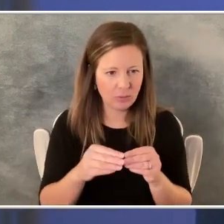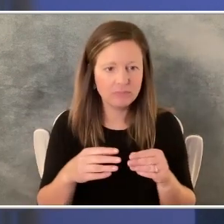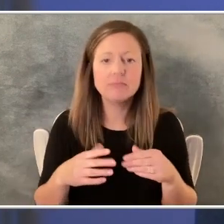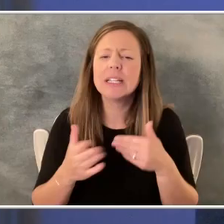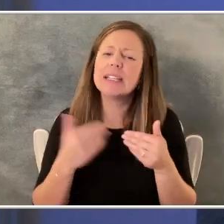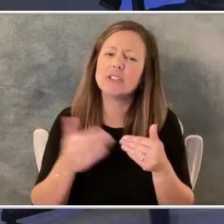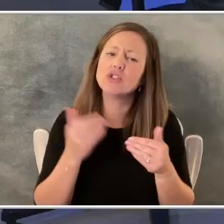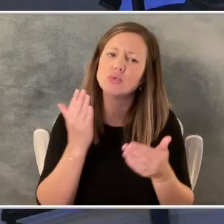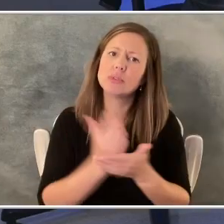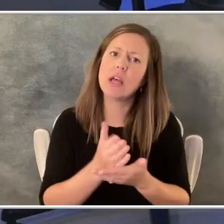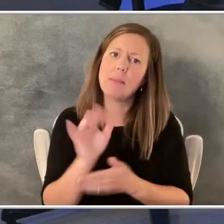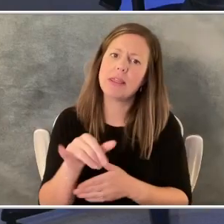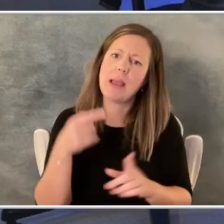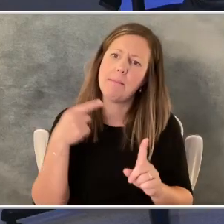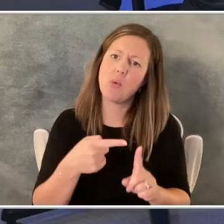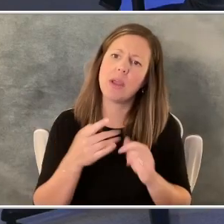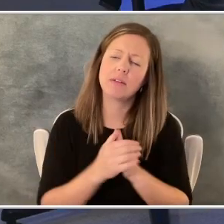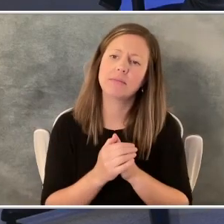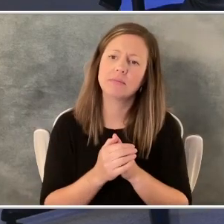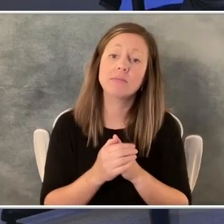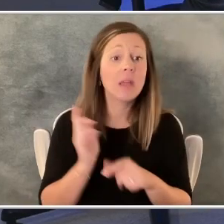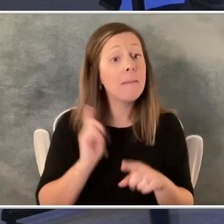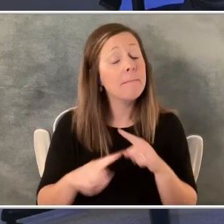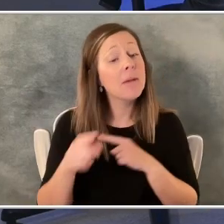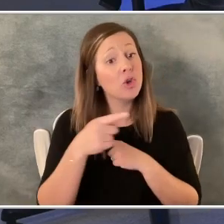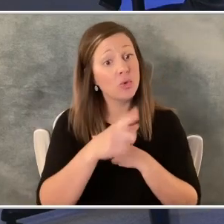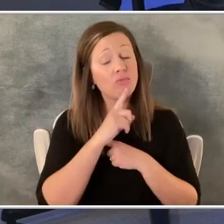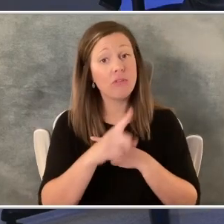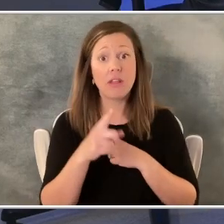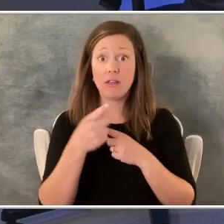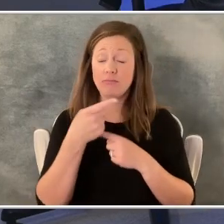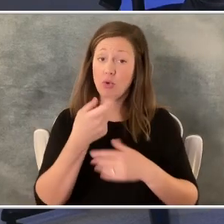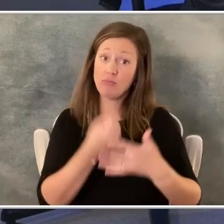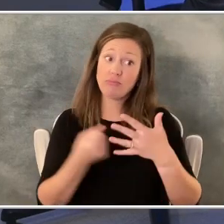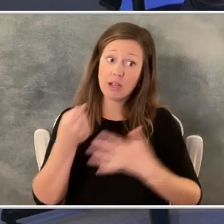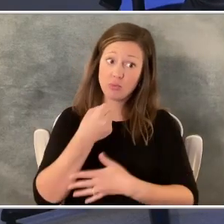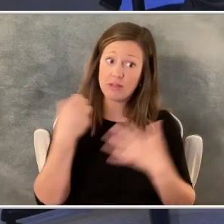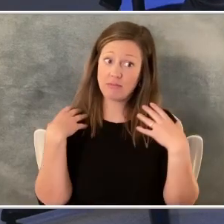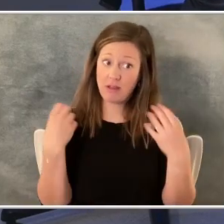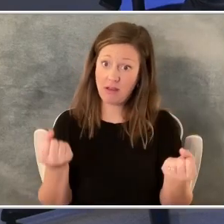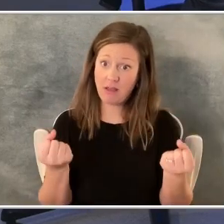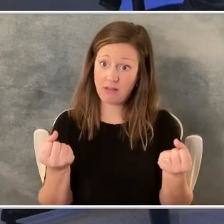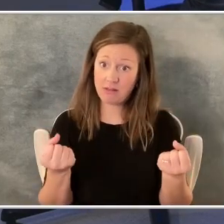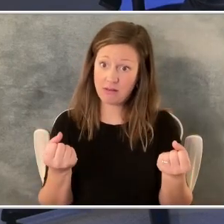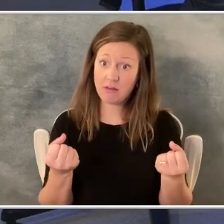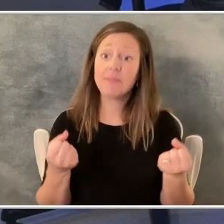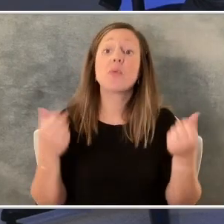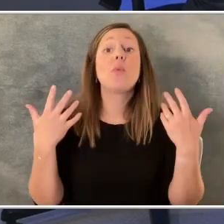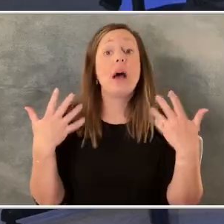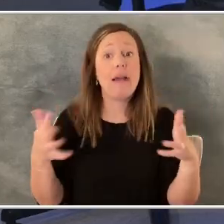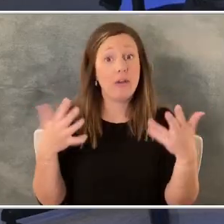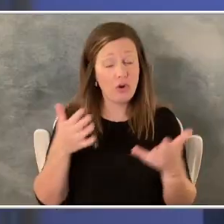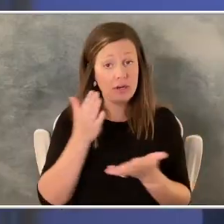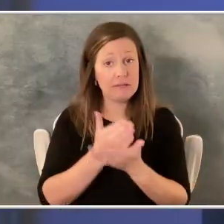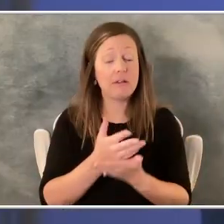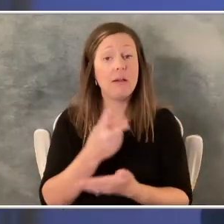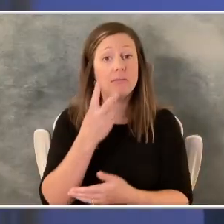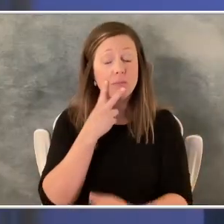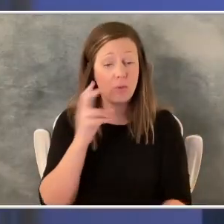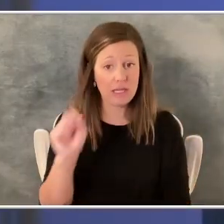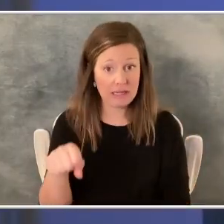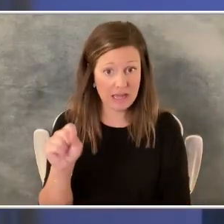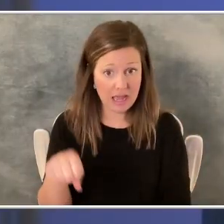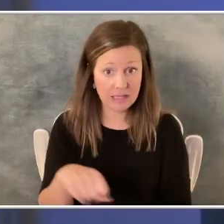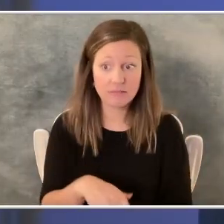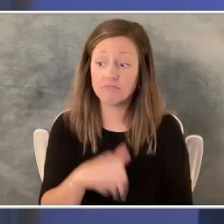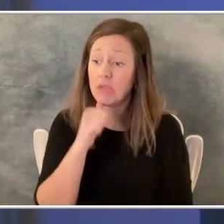But you had started down a good path of putting your health first. You were changing Well, diets. I had already stopped smoking. Right. I haven't smoked for